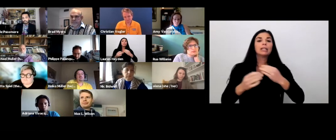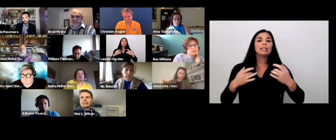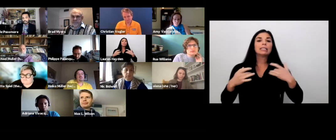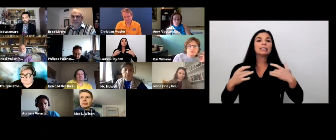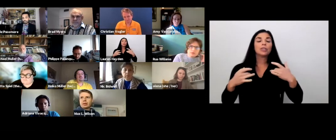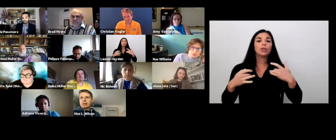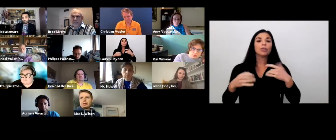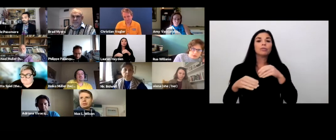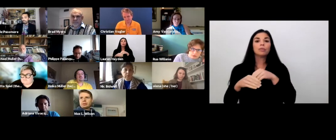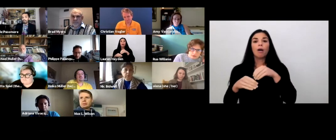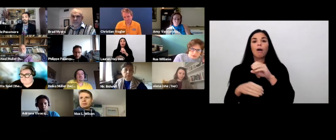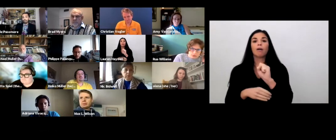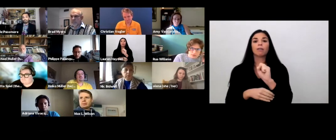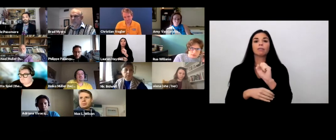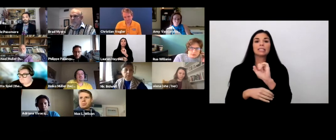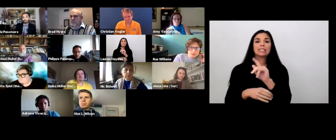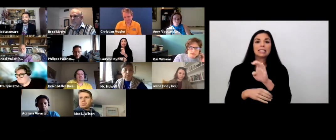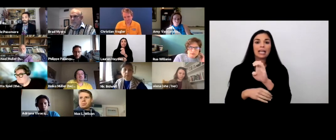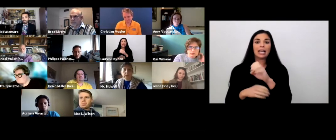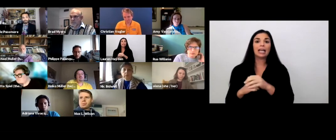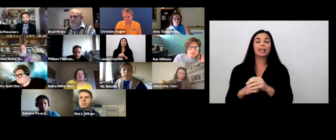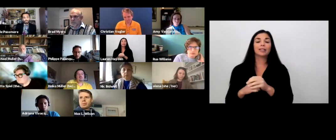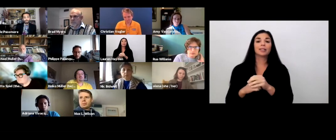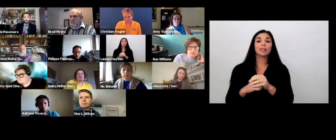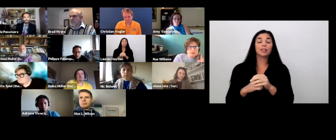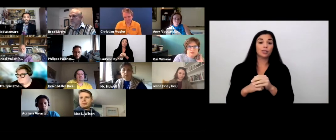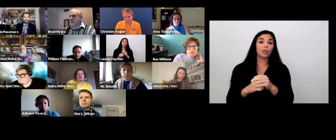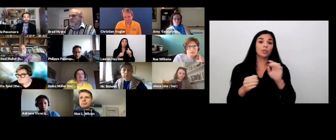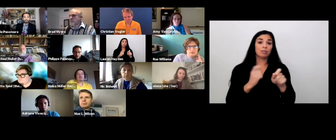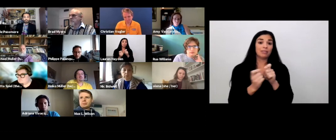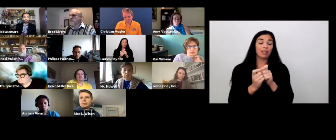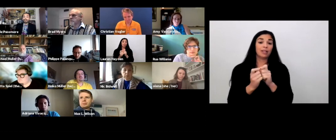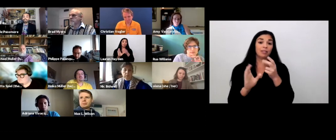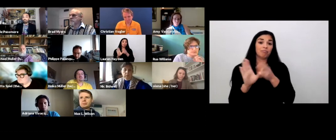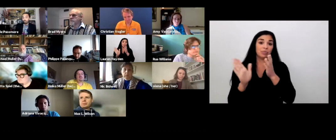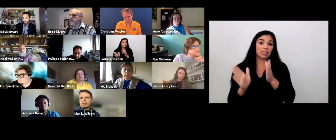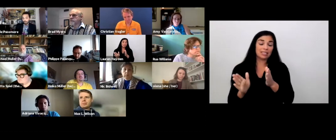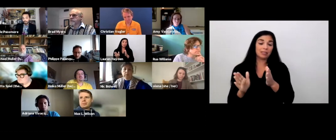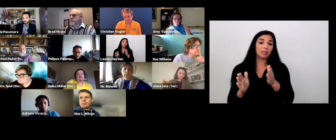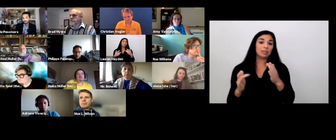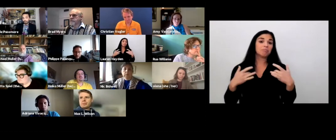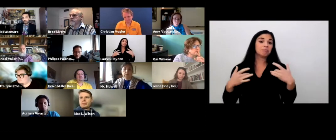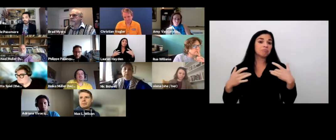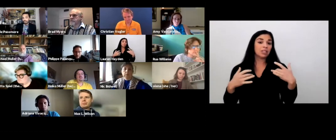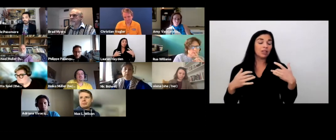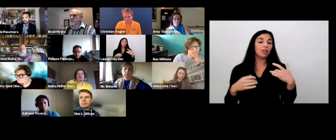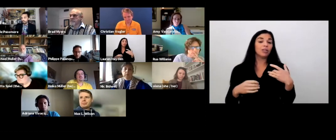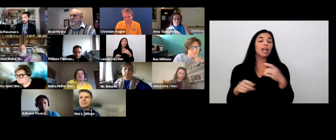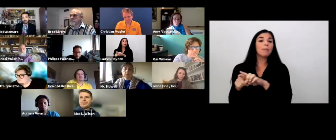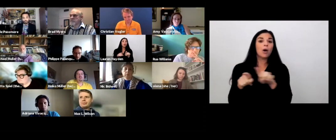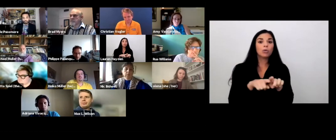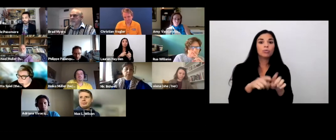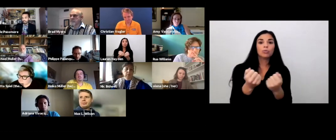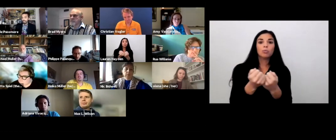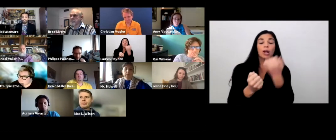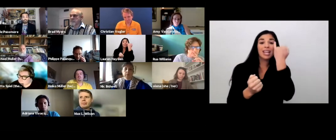and communicating that to conference goers clearly, and providing support for those who might get stuck due to